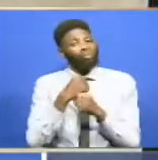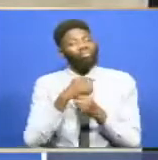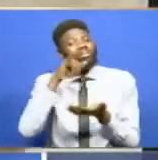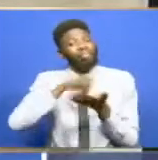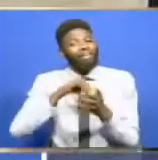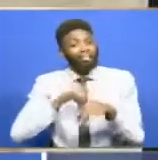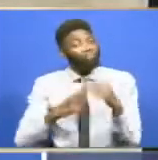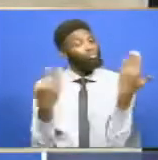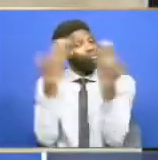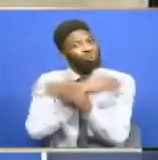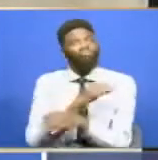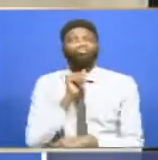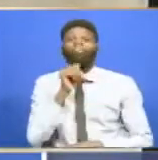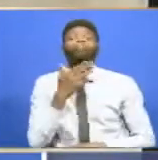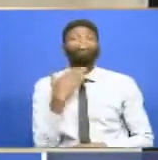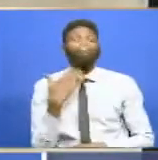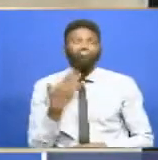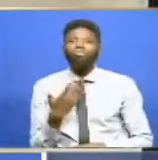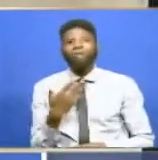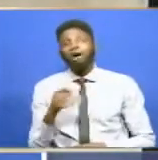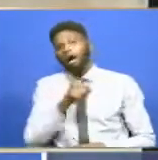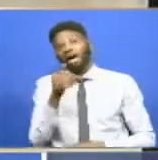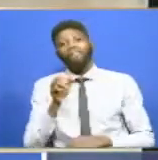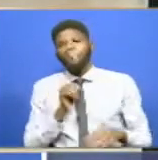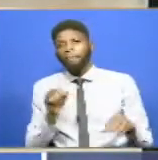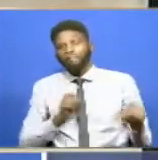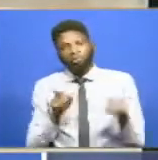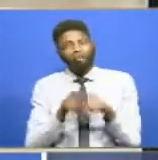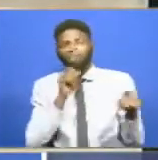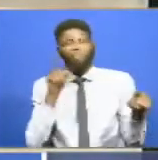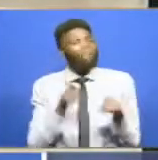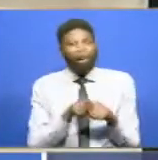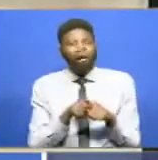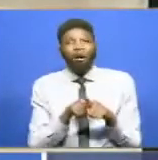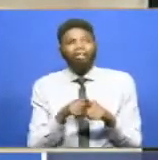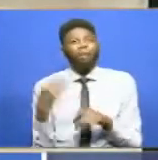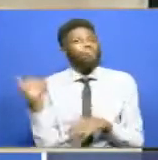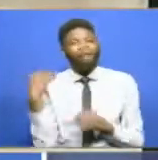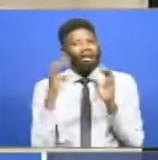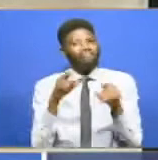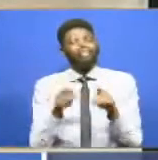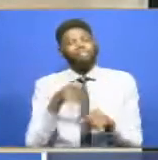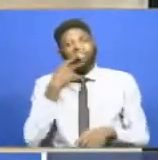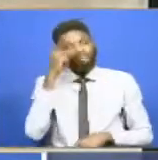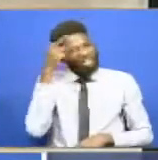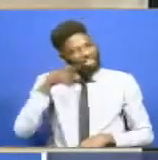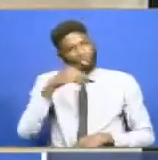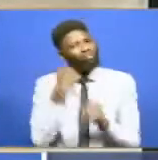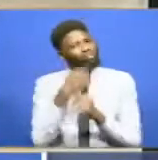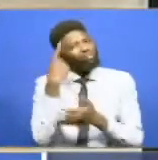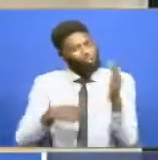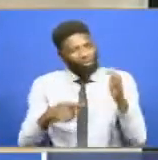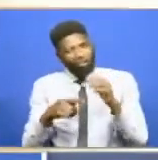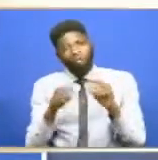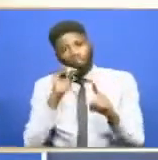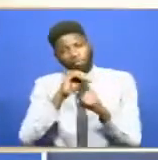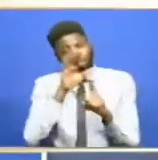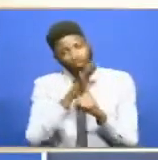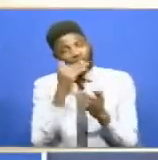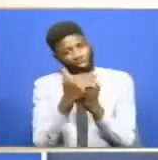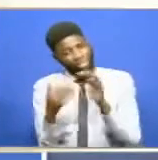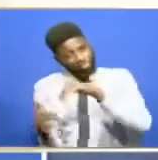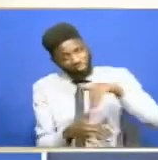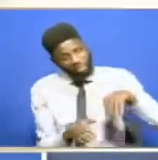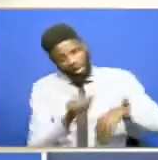disturb your siblings and your parents. What exactly are you doing right now as a student, apart from the mentorship program? Okay, like